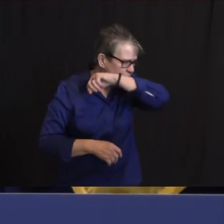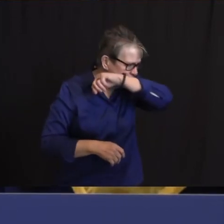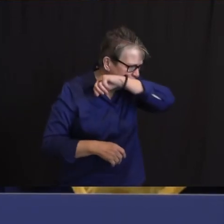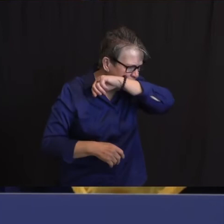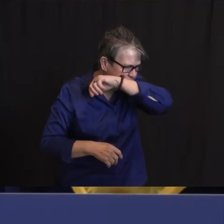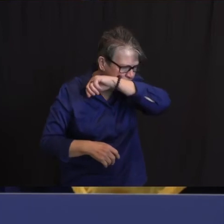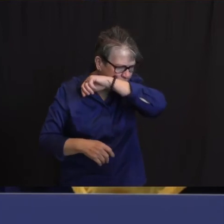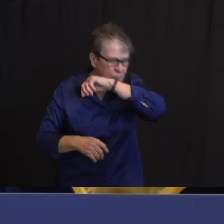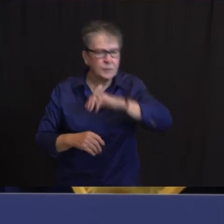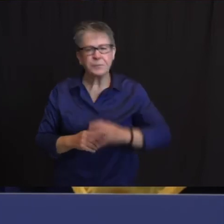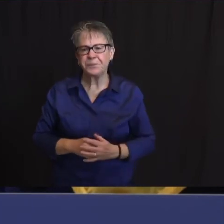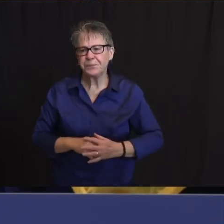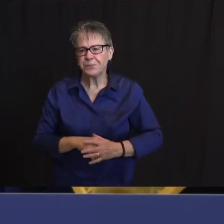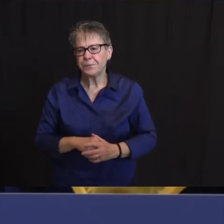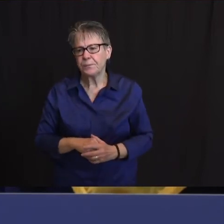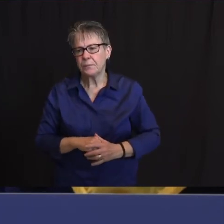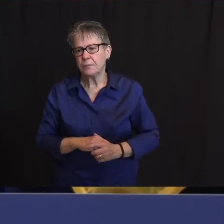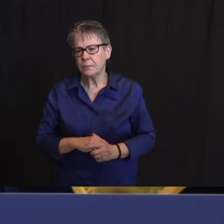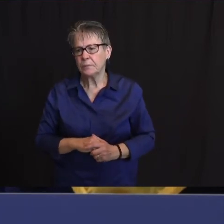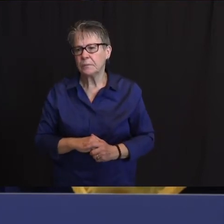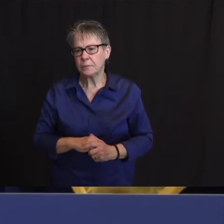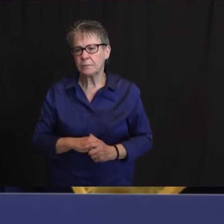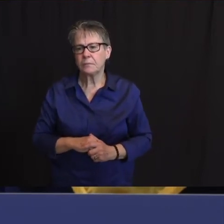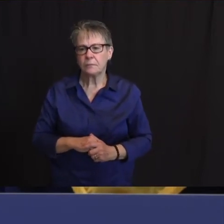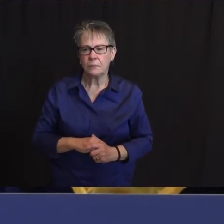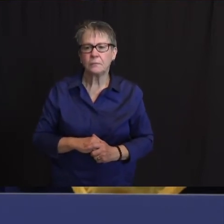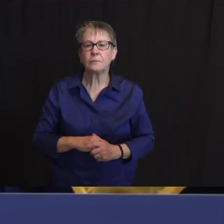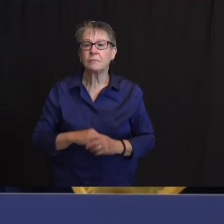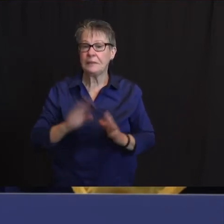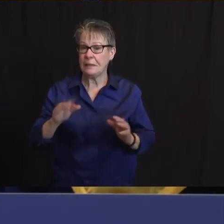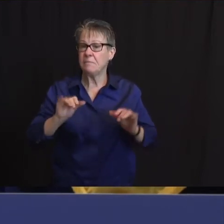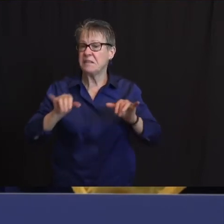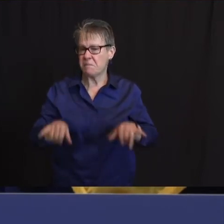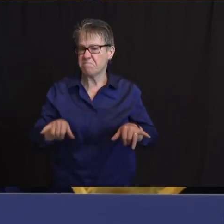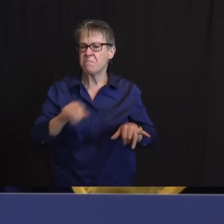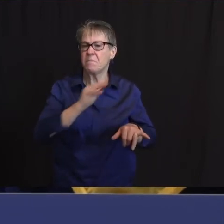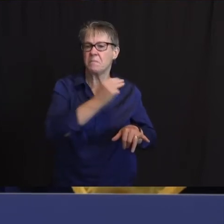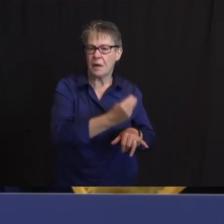Wednesday, Friday mode. I've heard nothing out of the White House in terms of any other